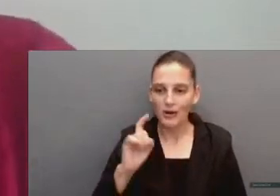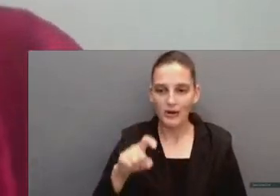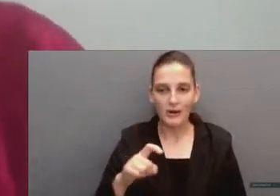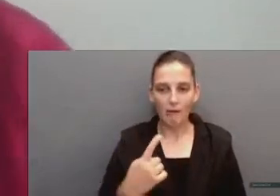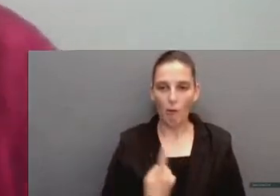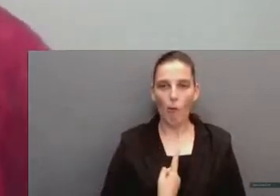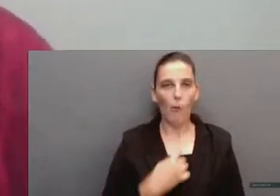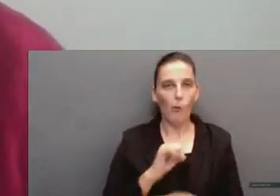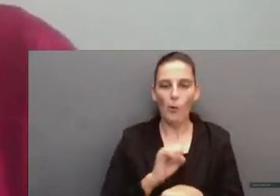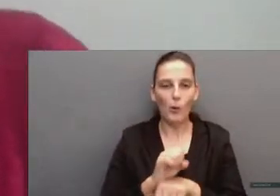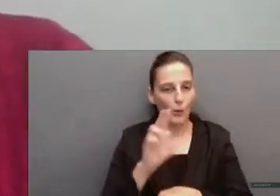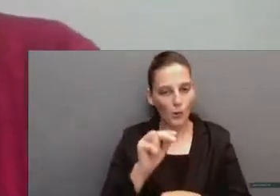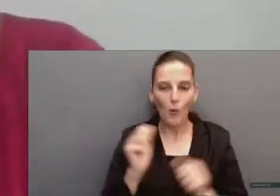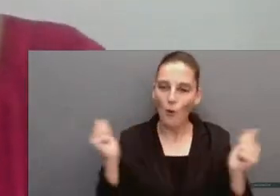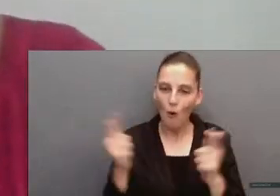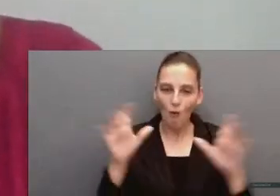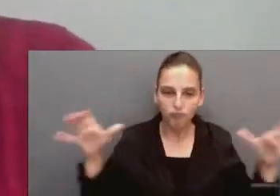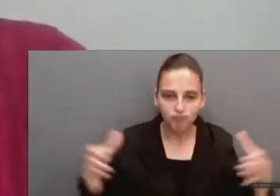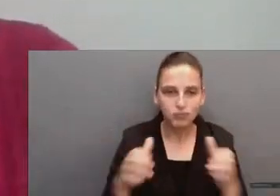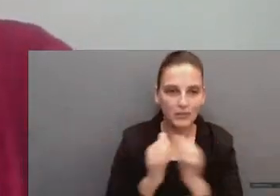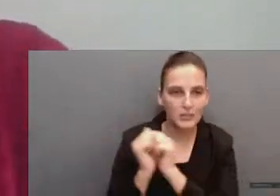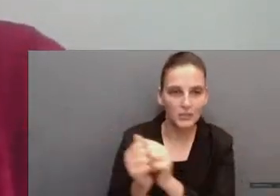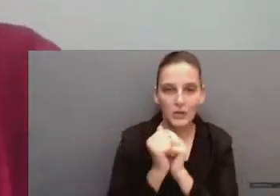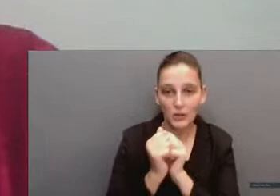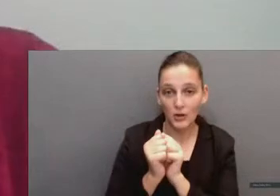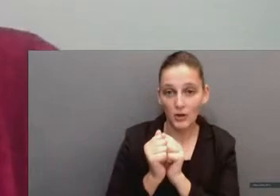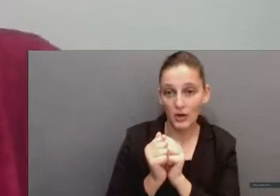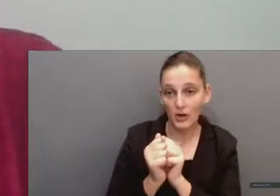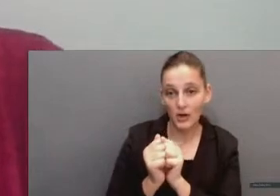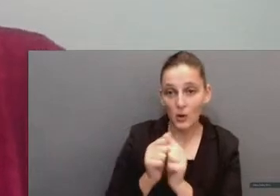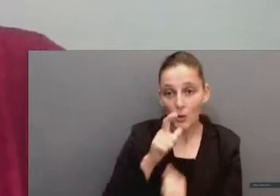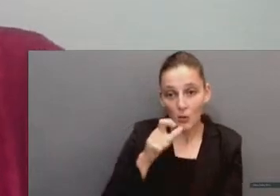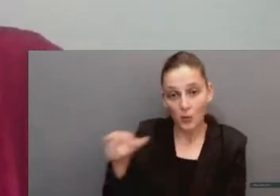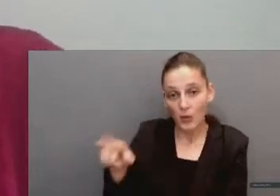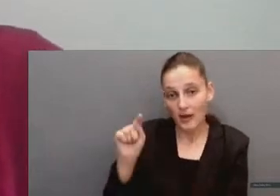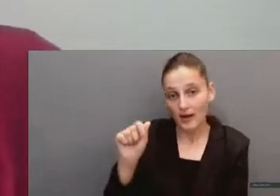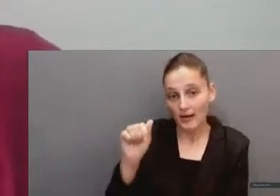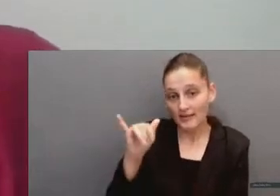And I want to mention Taylor, who has been